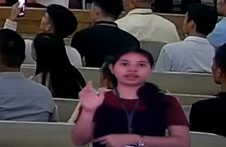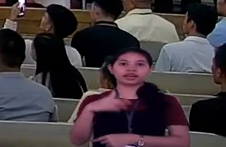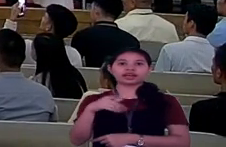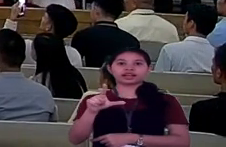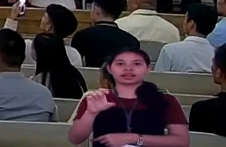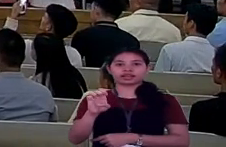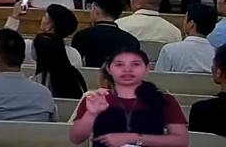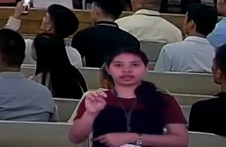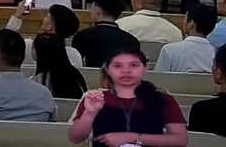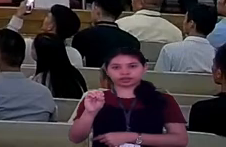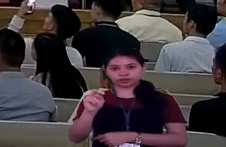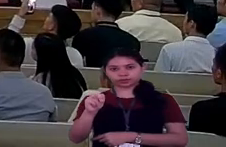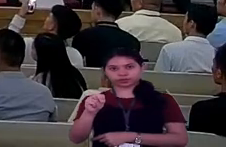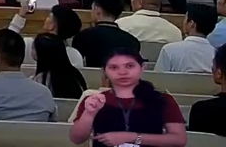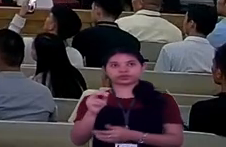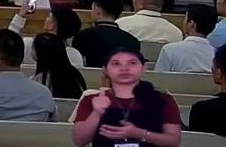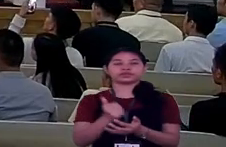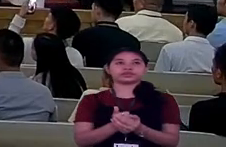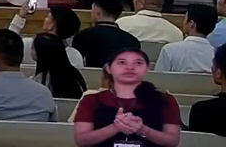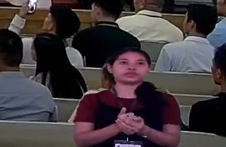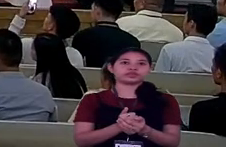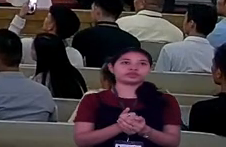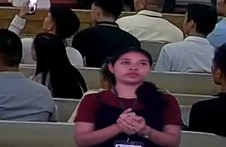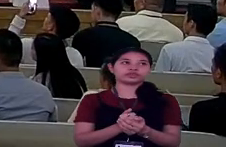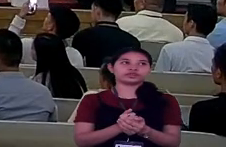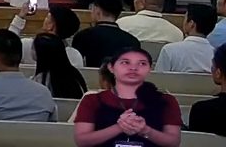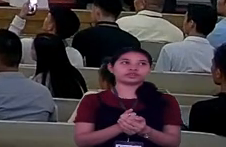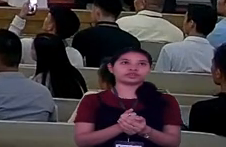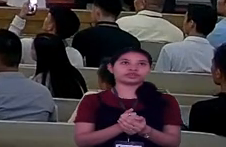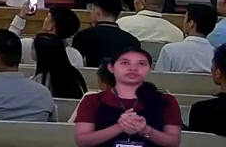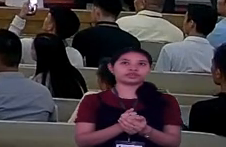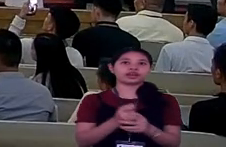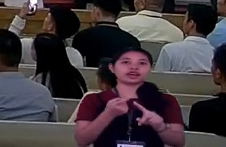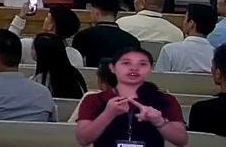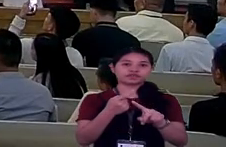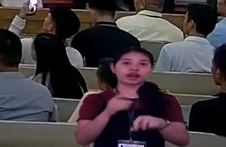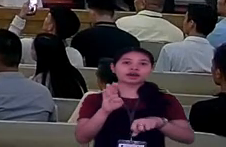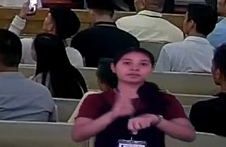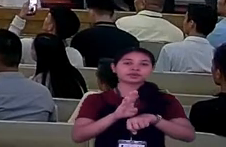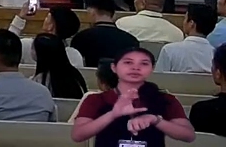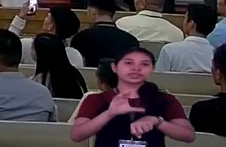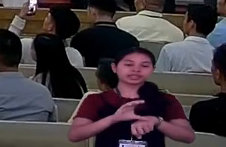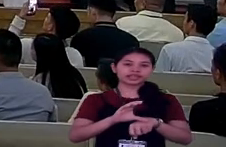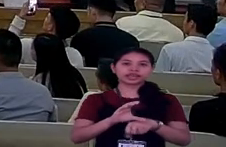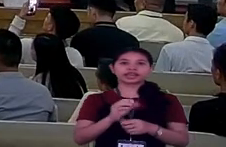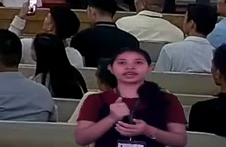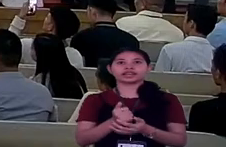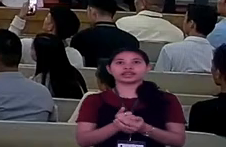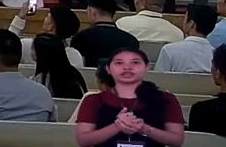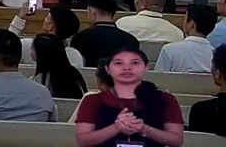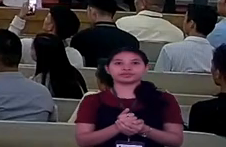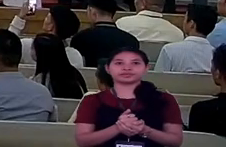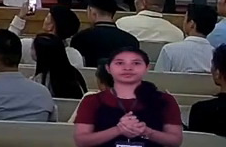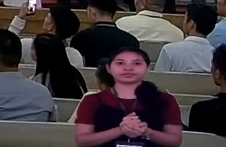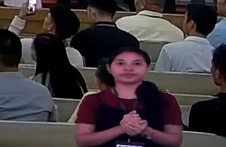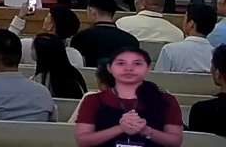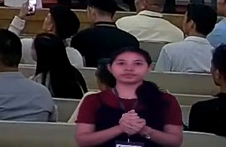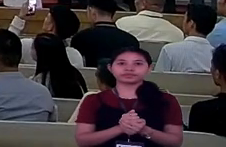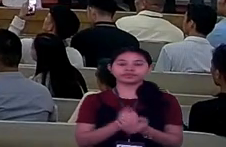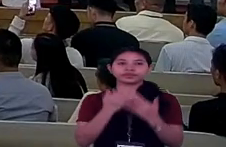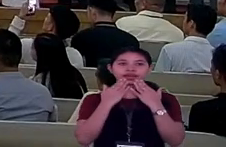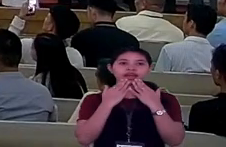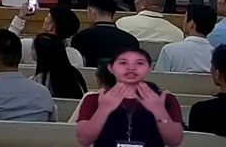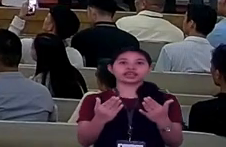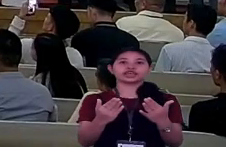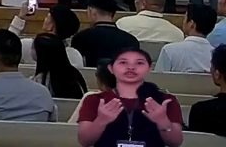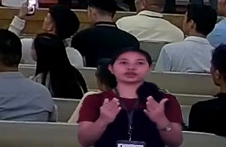Church, Katipunan, Cebu City, under Dr. Robert Kent P. De Salva. And my pastor emeritus is Dr. Army F. De Salva. Thank